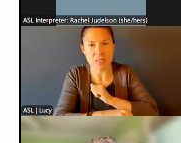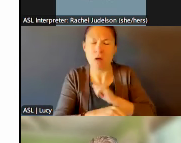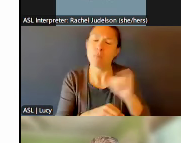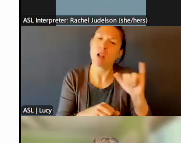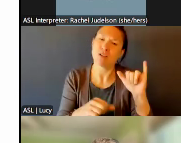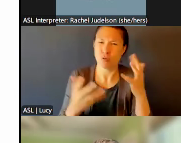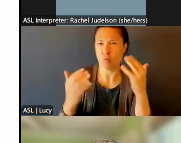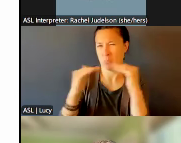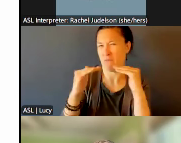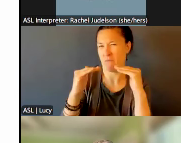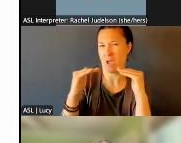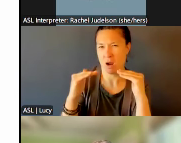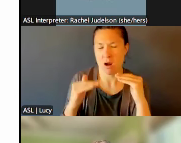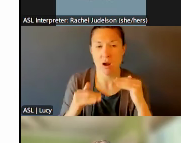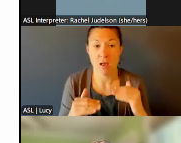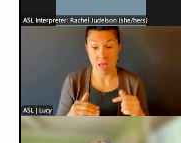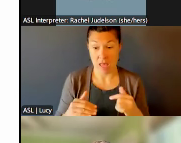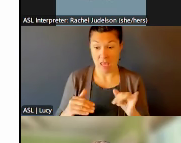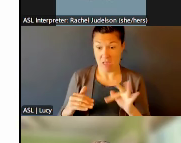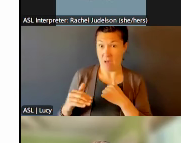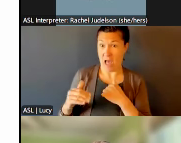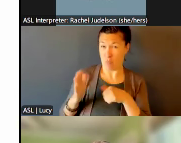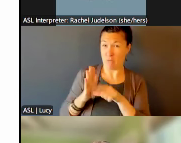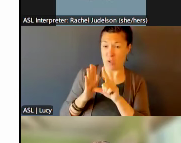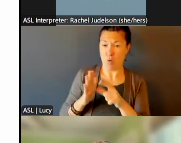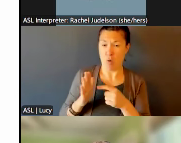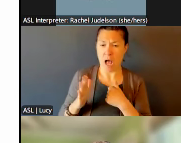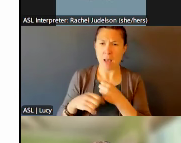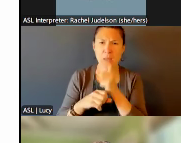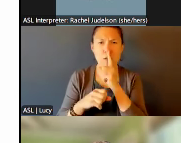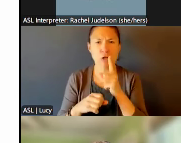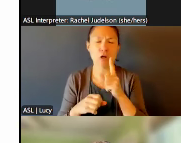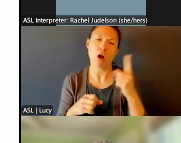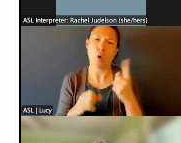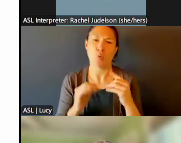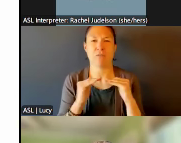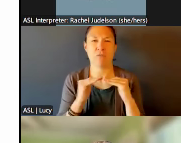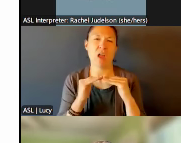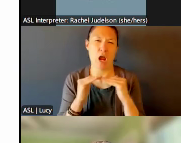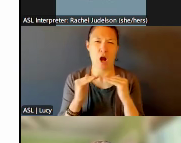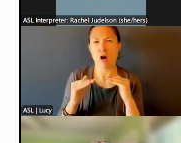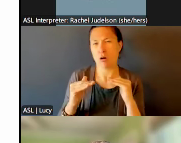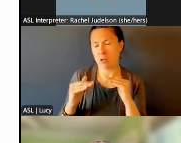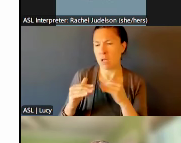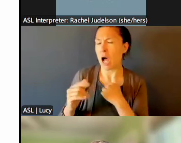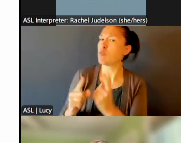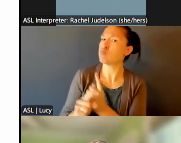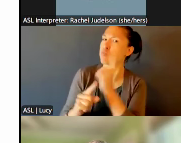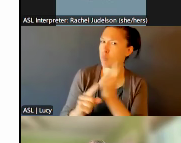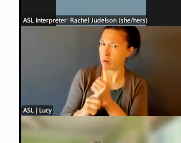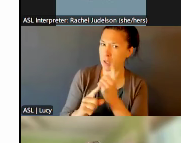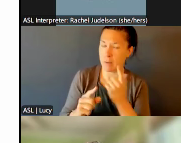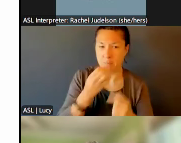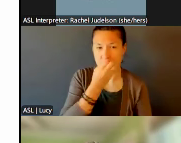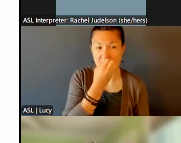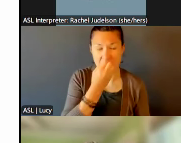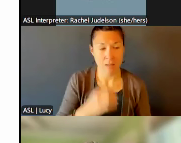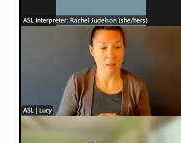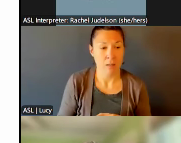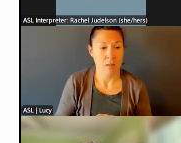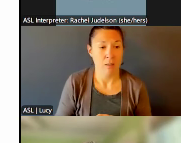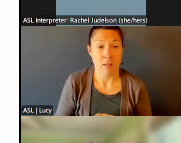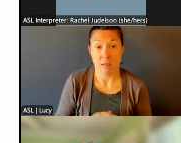review abstracts, that's kind of what I do. I try to make sure that I'm being fair to this author, even if it's in a topic that I